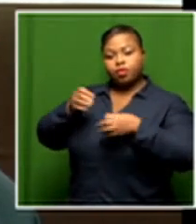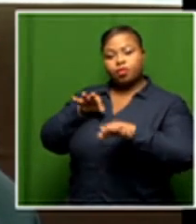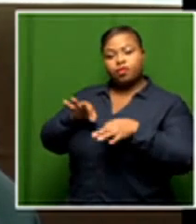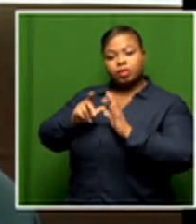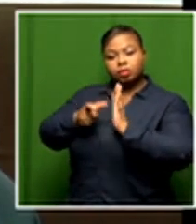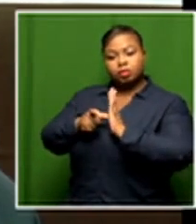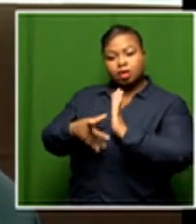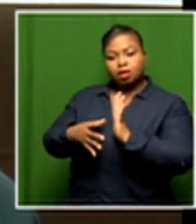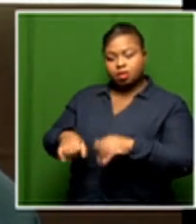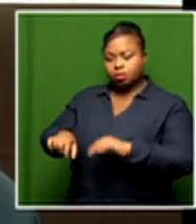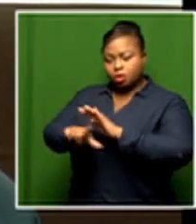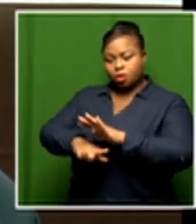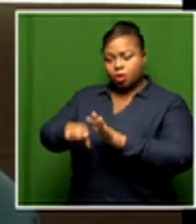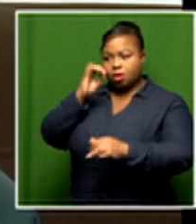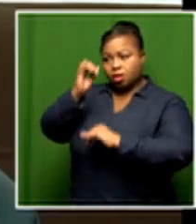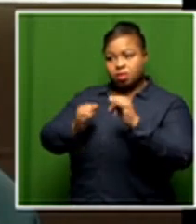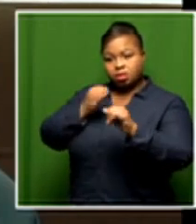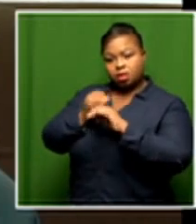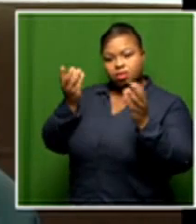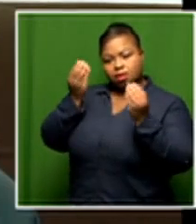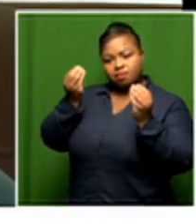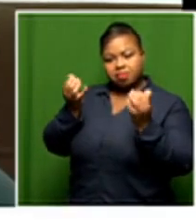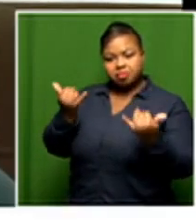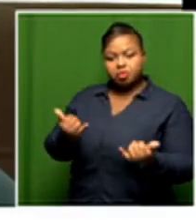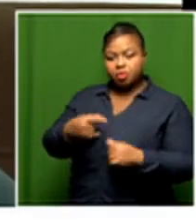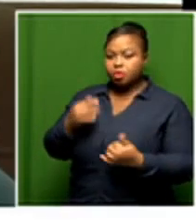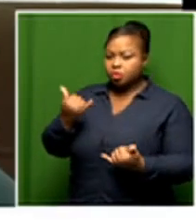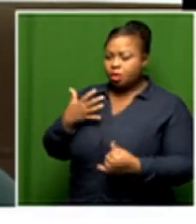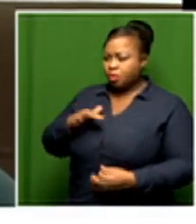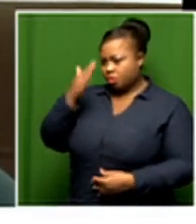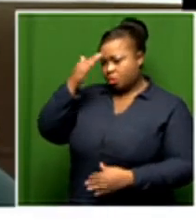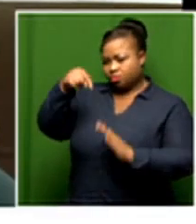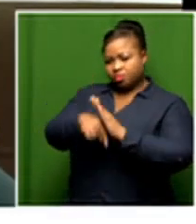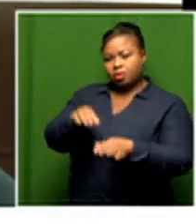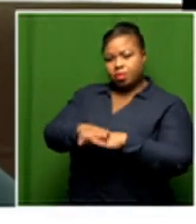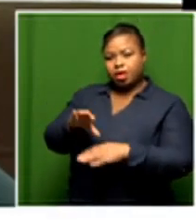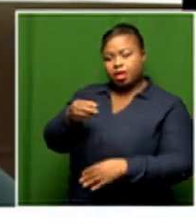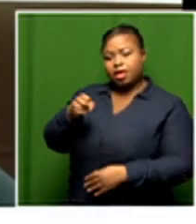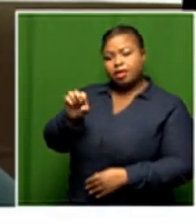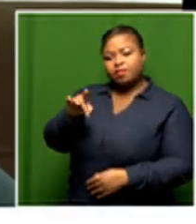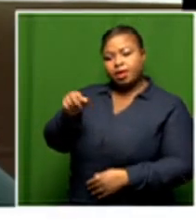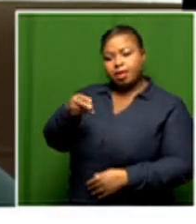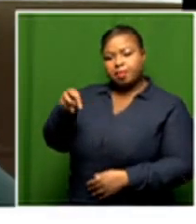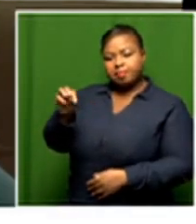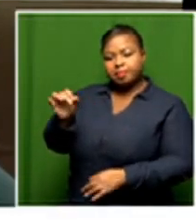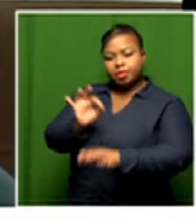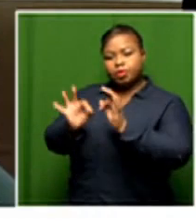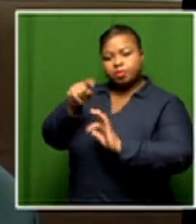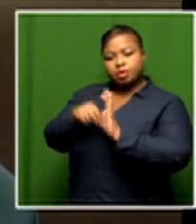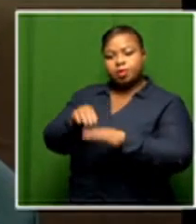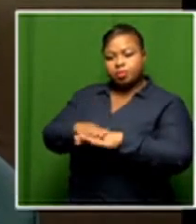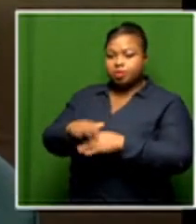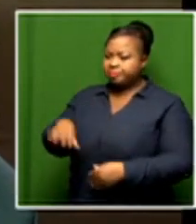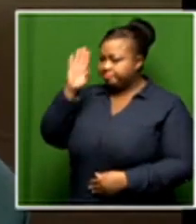for himself both locally and internationally. So today we get to know Ephraim Molingoana a little bit more, where he tells us about his journey in the fashion